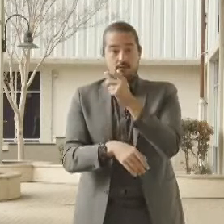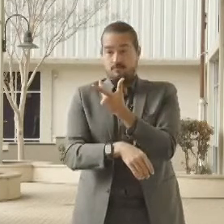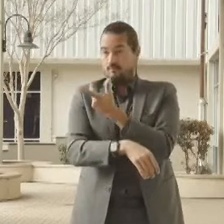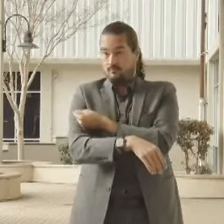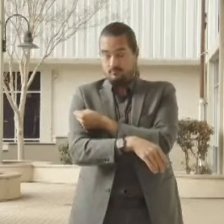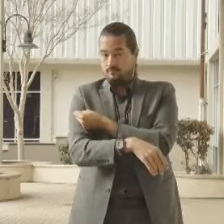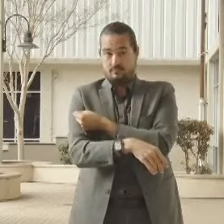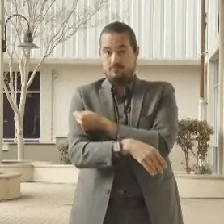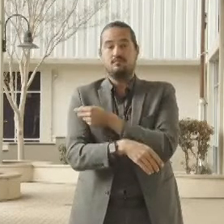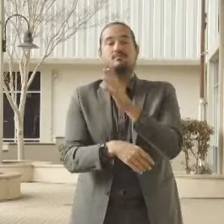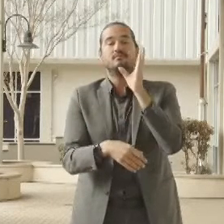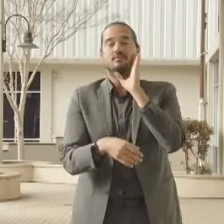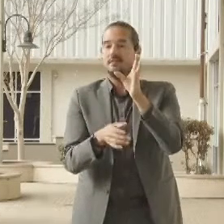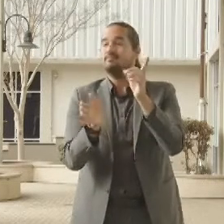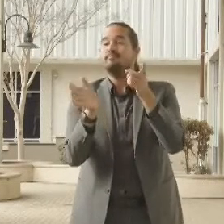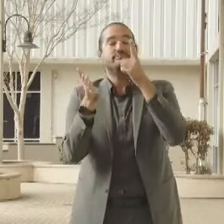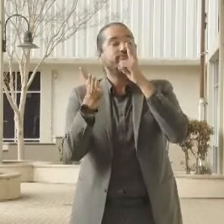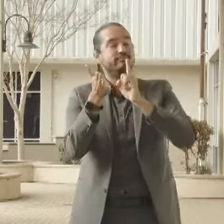KTVU?